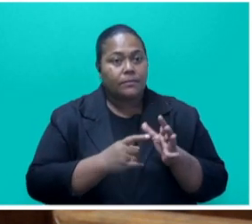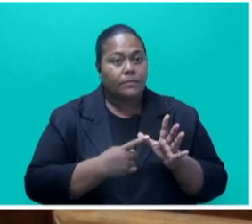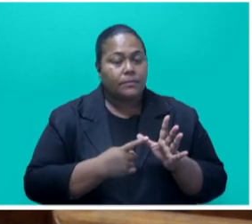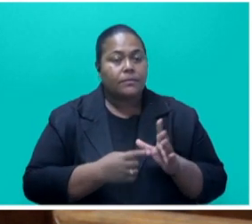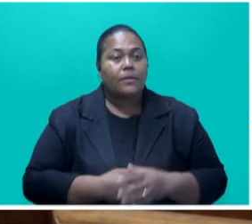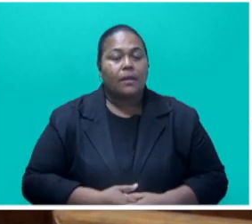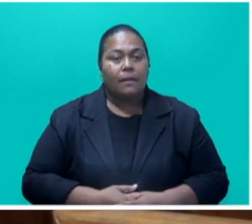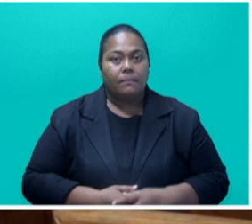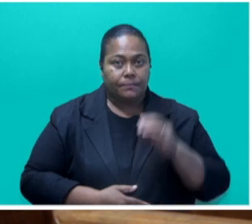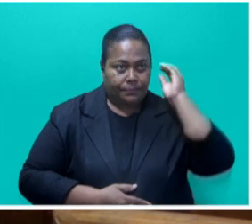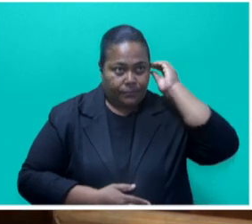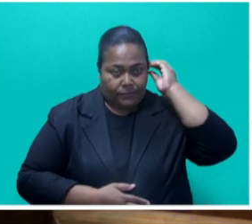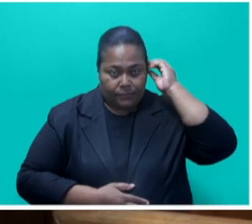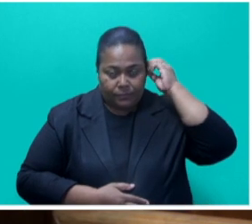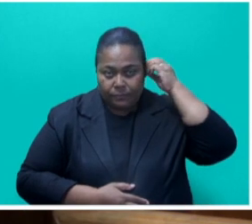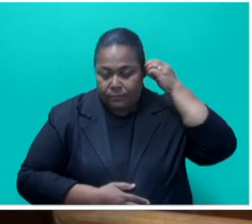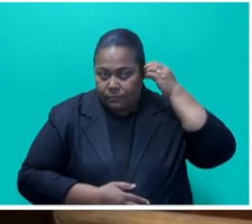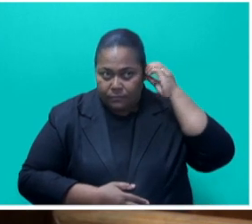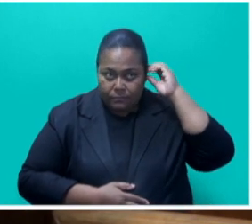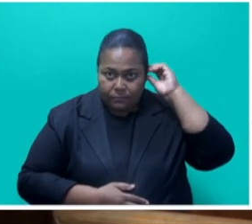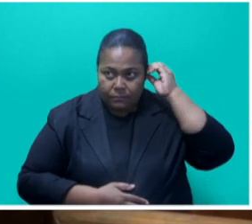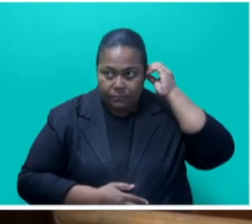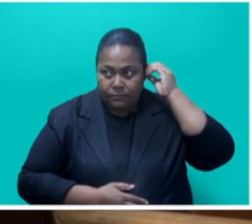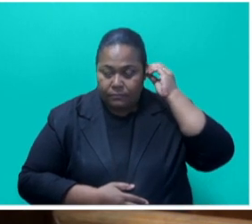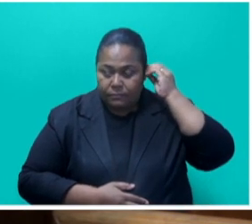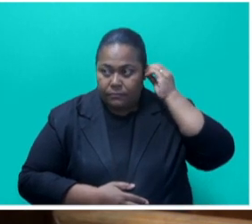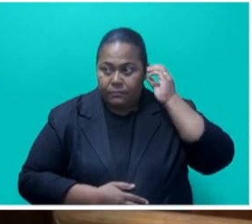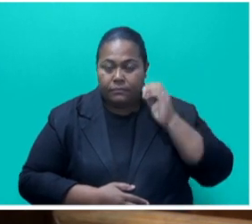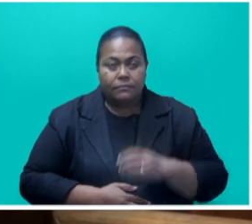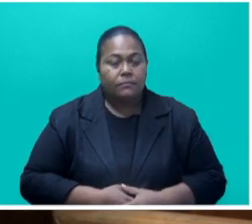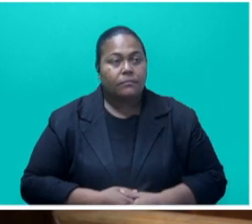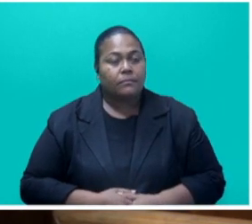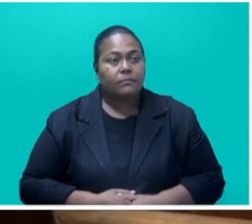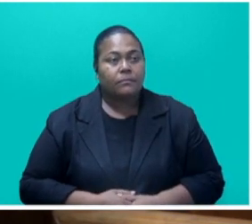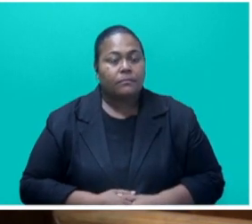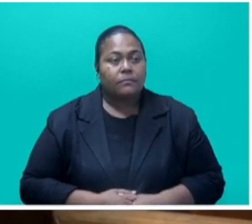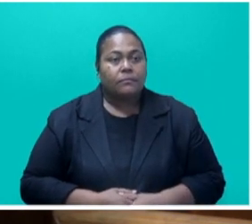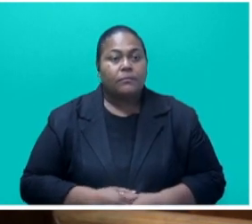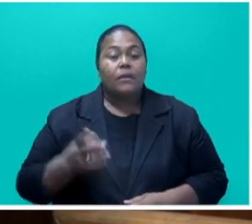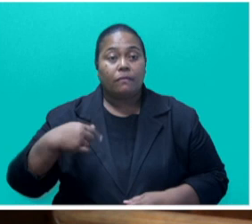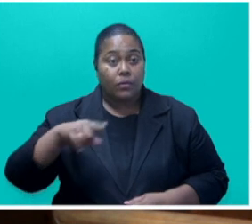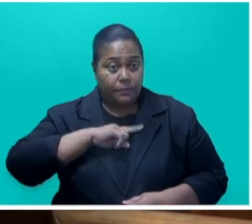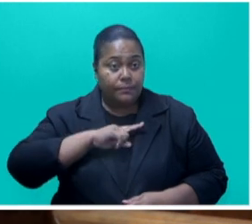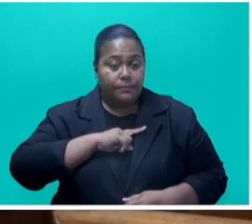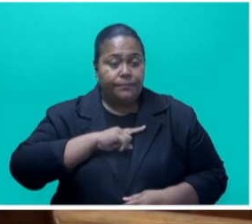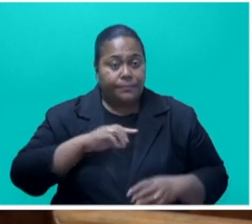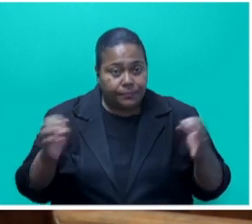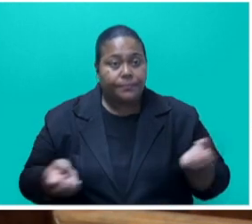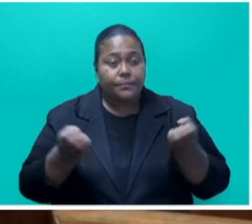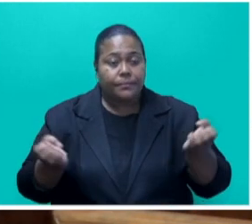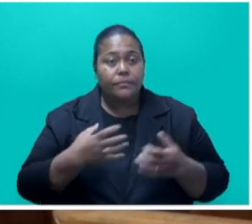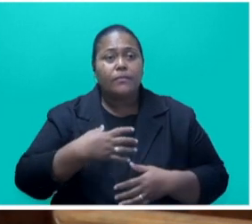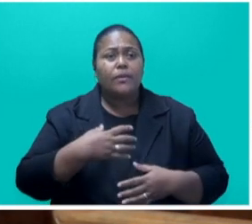In terms of how we are planning to incentivize or encourage more cooperatives in the rural